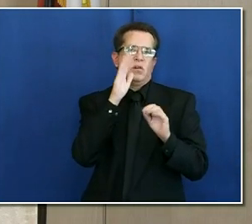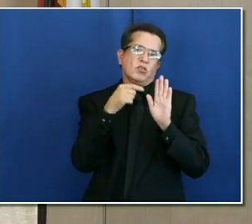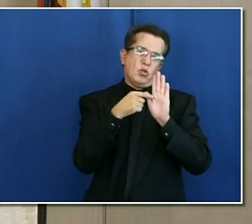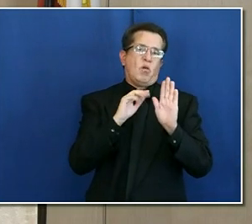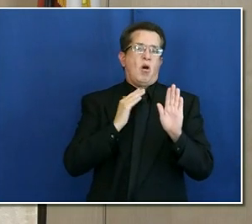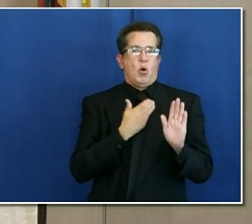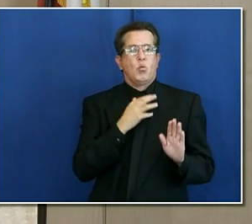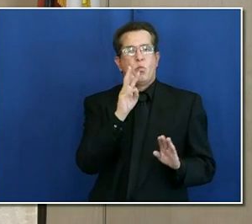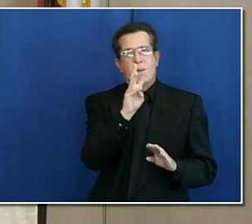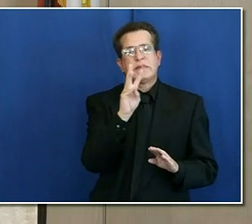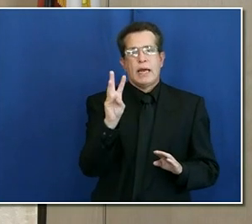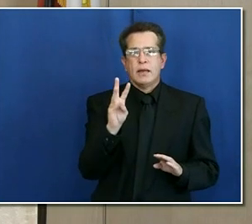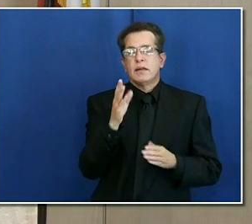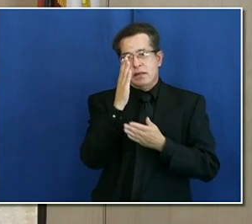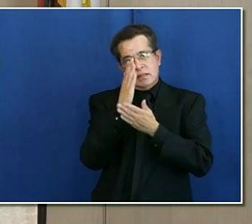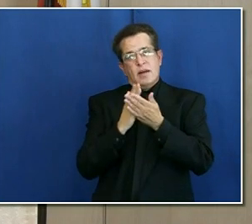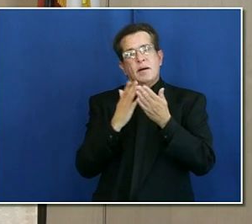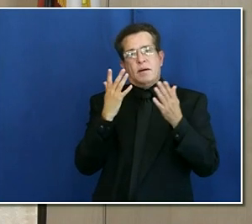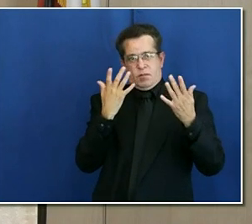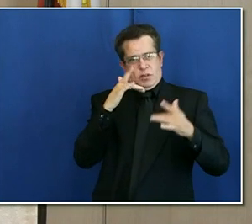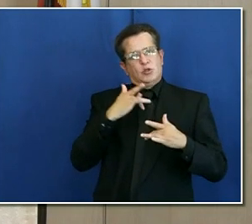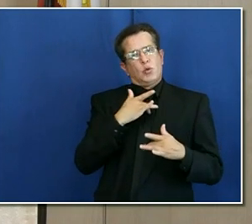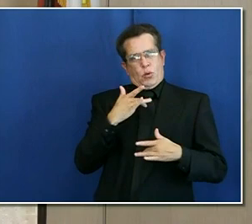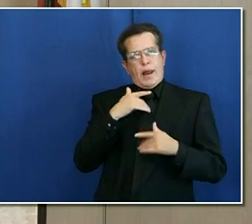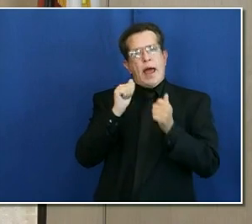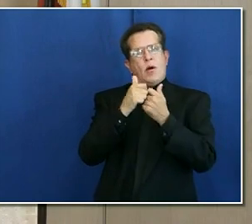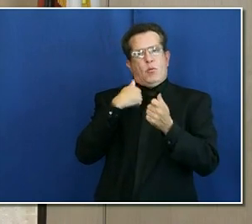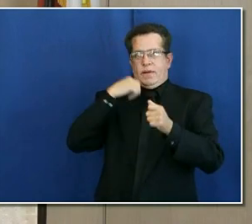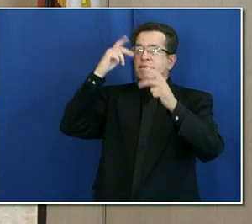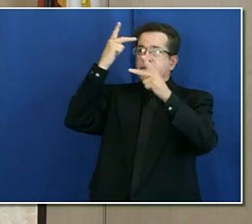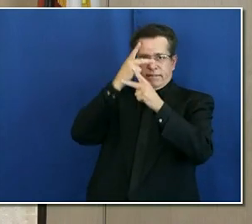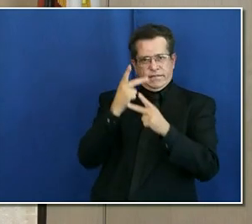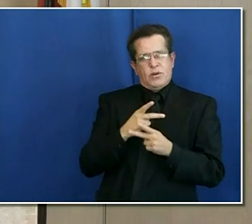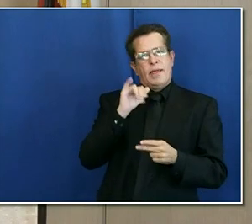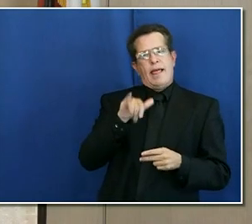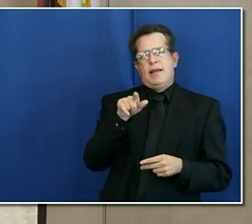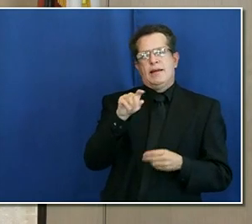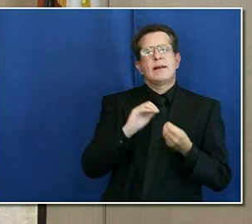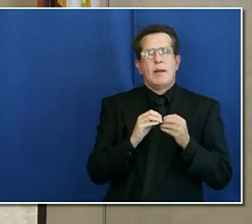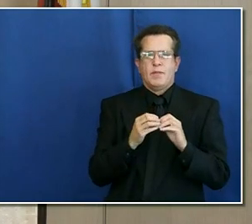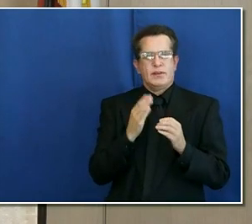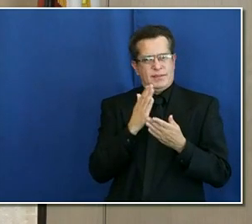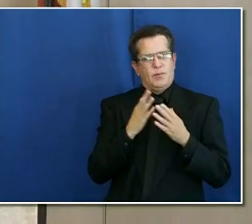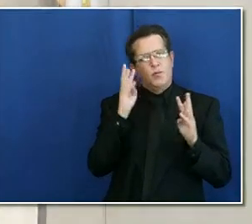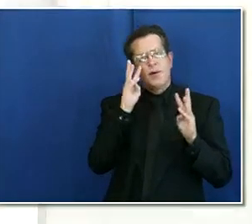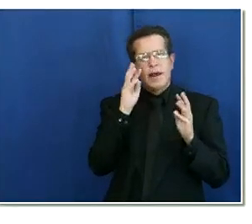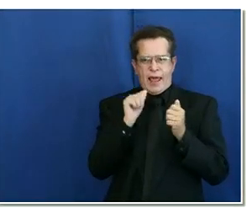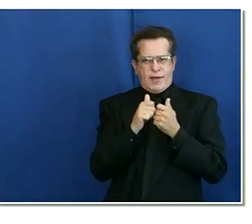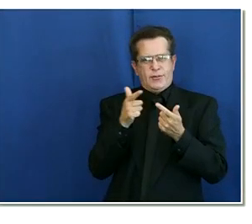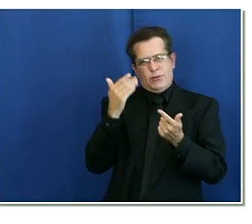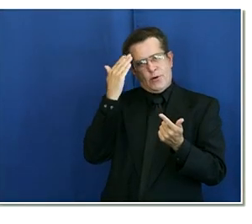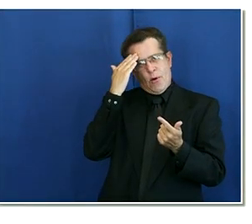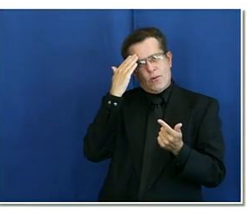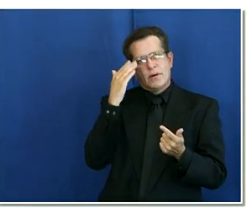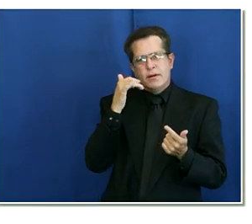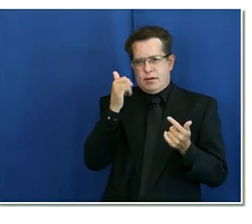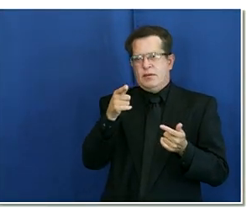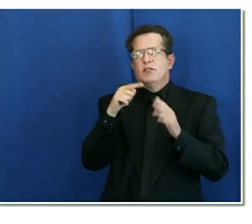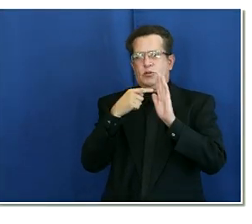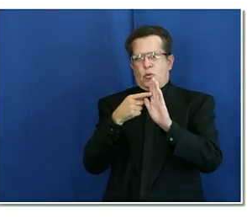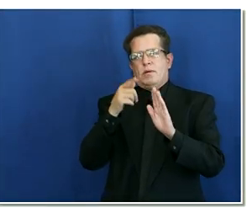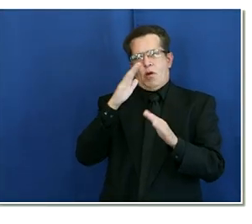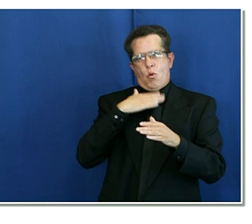have expressed interest in how we are calculating the case rate, and the next slide shows the case